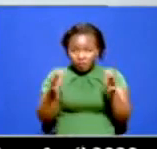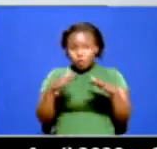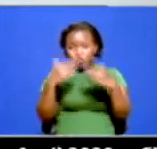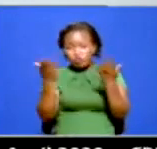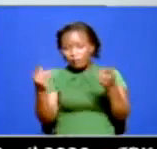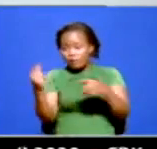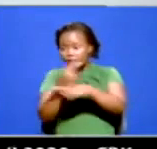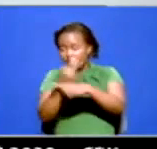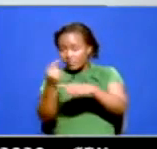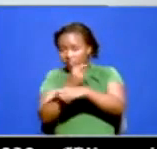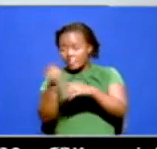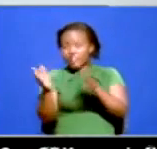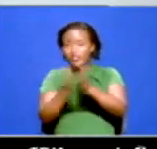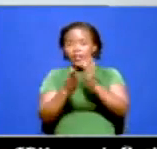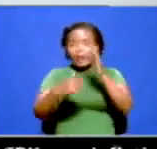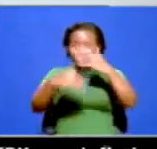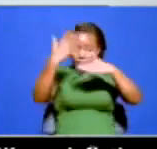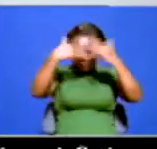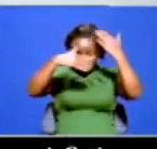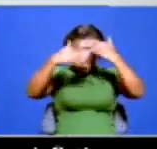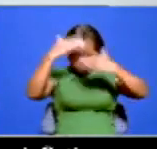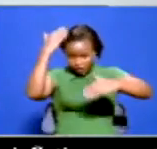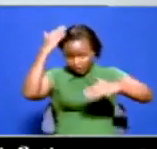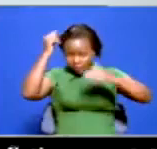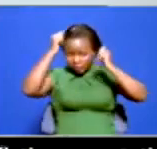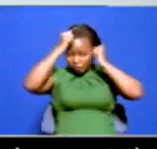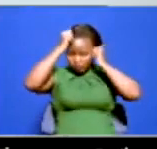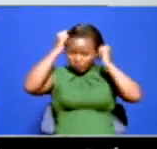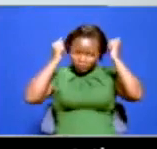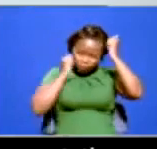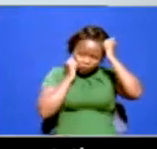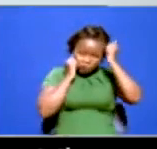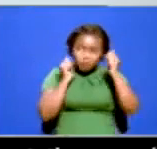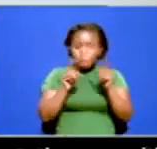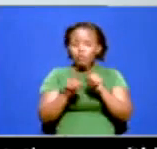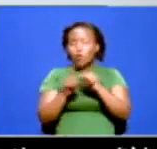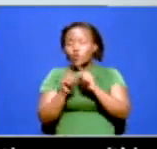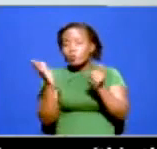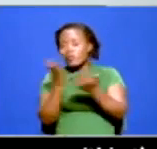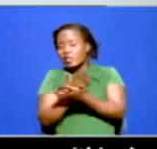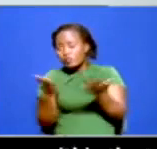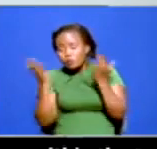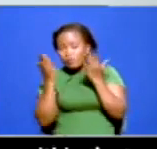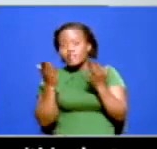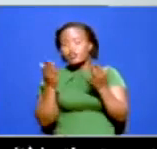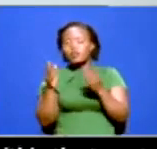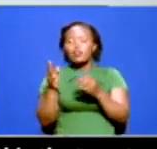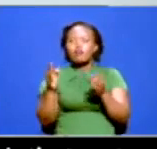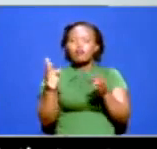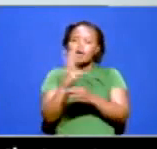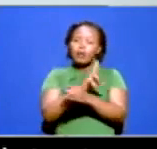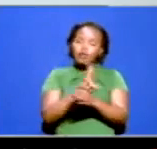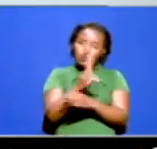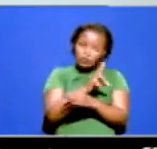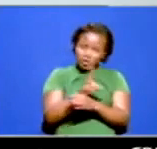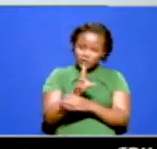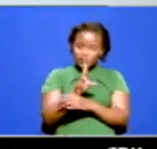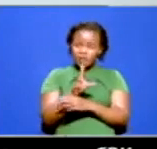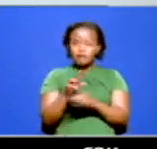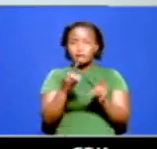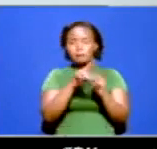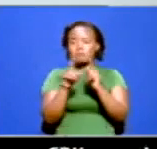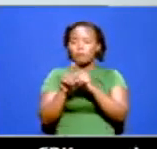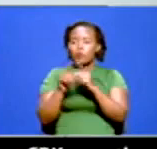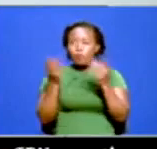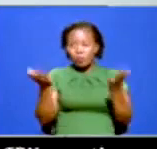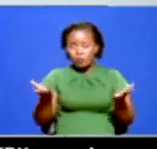professionalism of the force. Yeah. You need to look at the equipment that the force is using. And therefore,